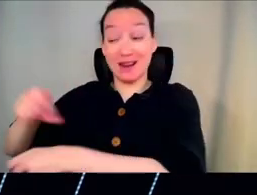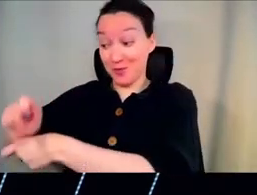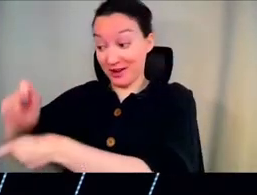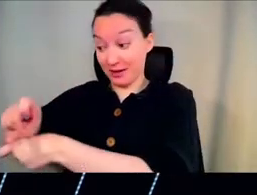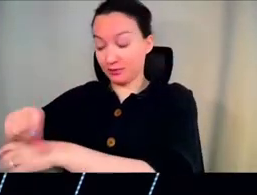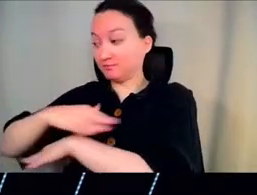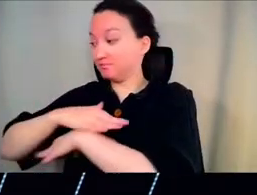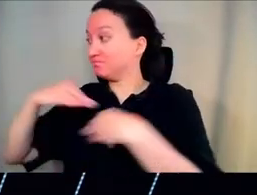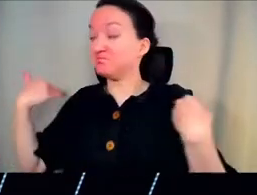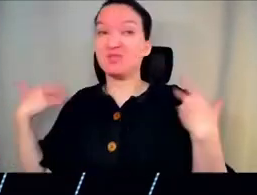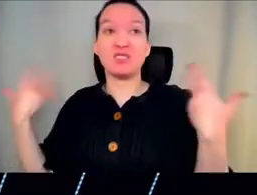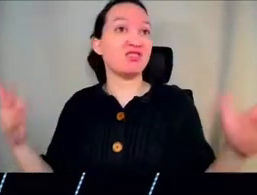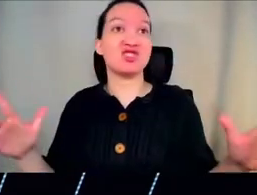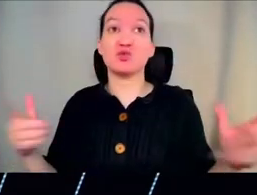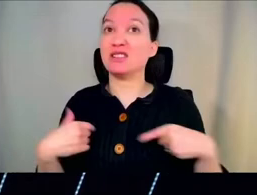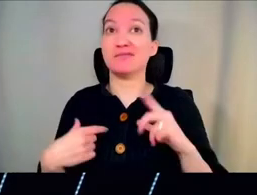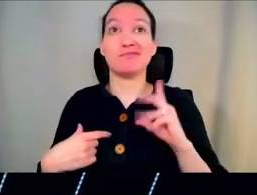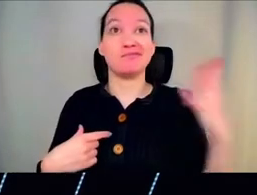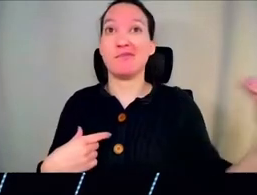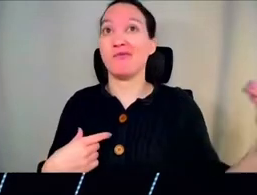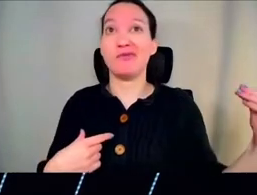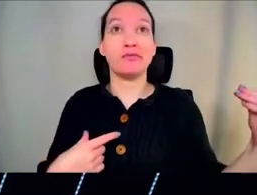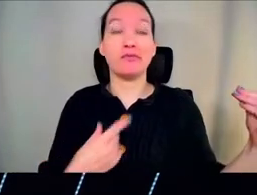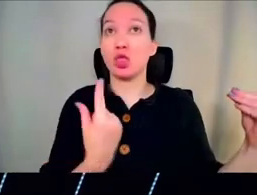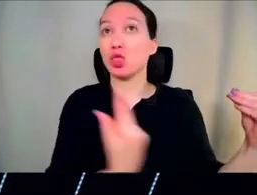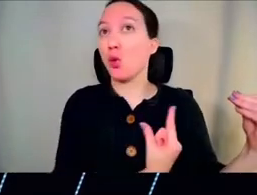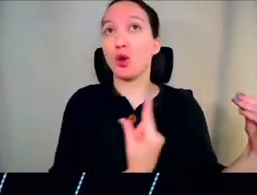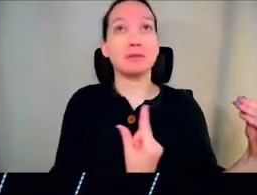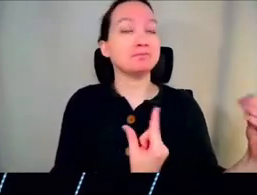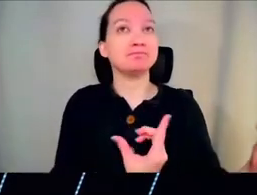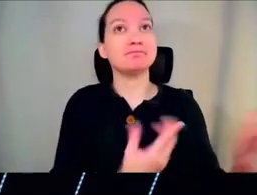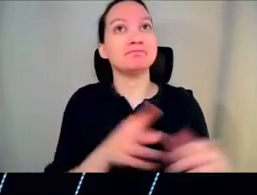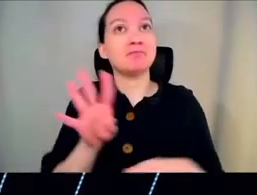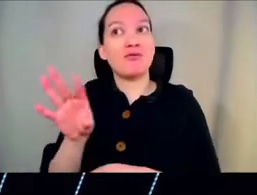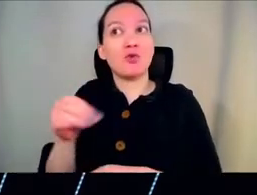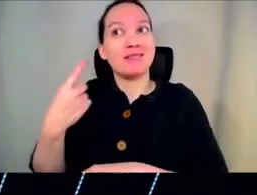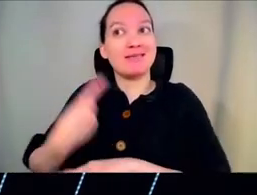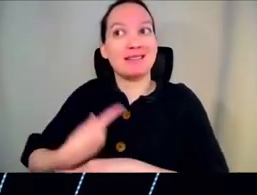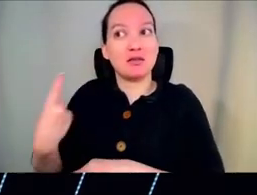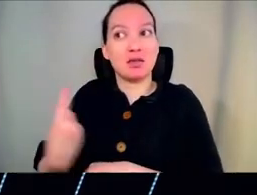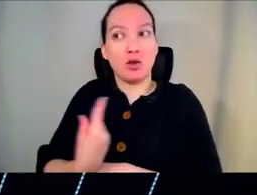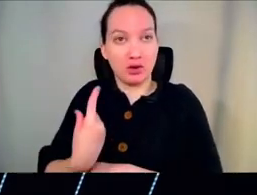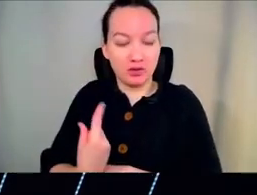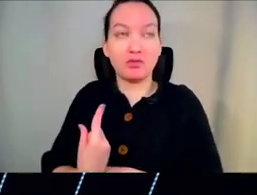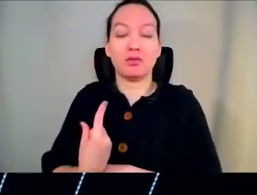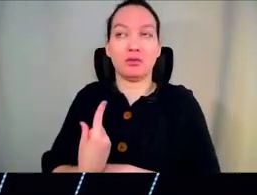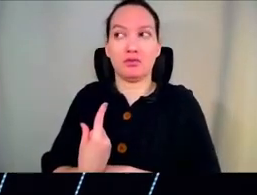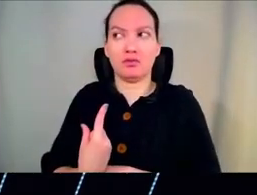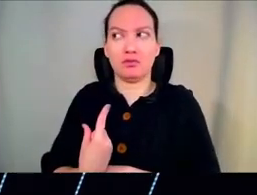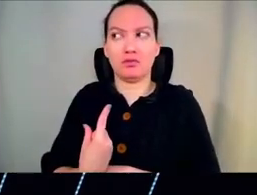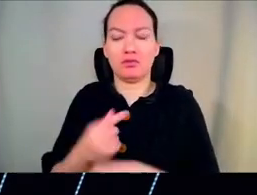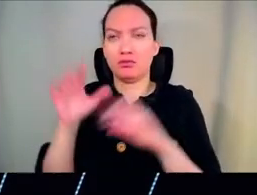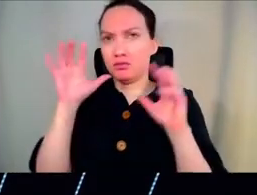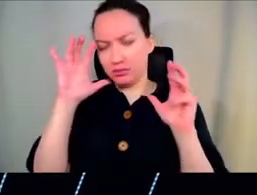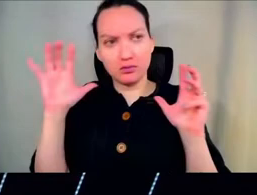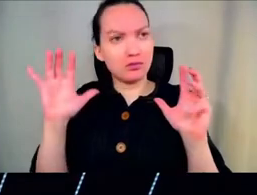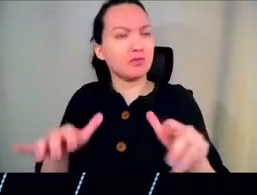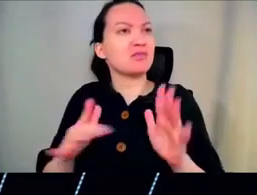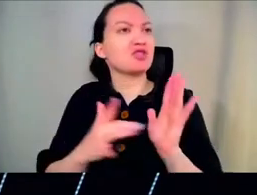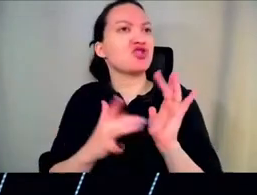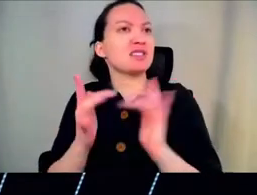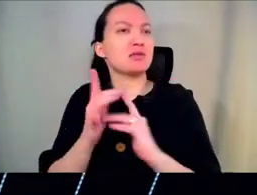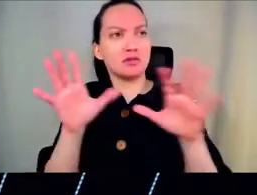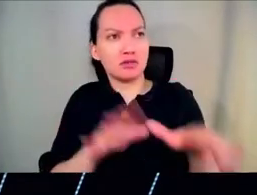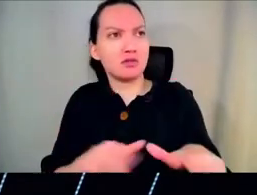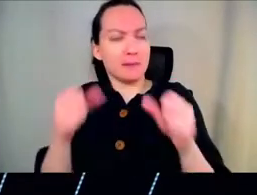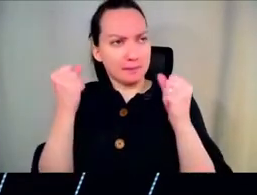like, we gotta get out for a second and go just be alone. You know what I mean? After 40 days of being alone. And that is incredibly powerful. I think Jesus is doing that